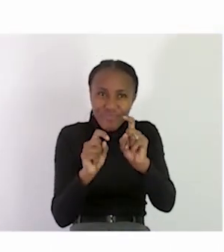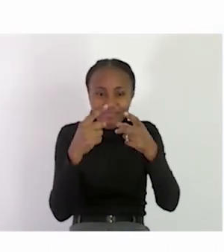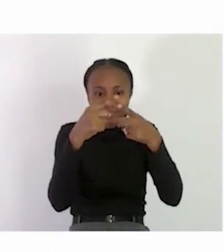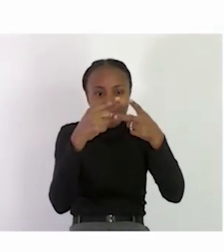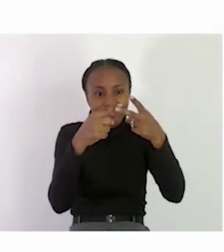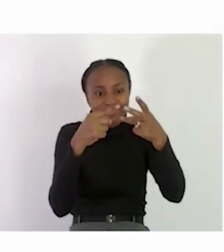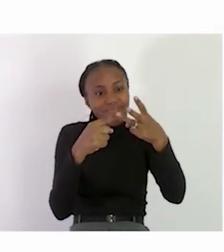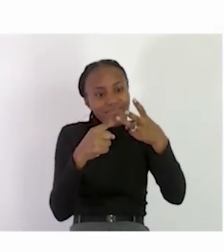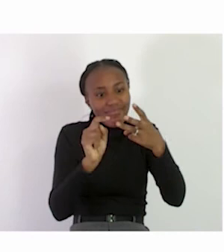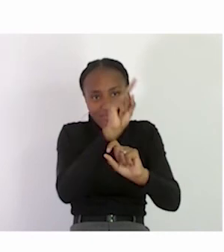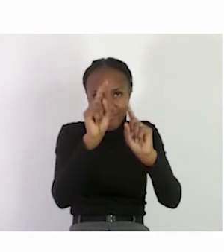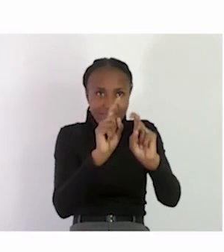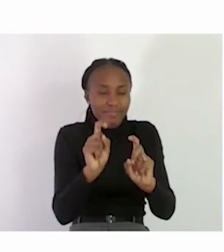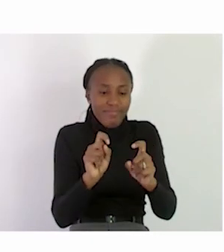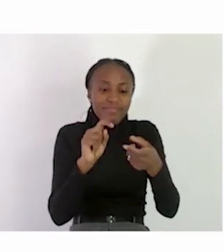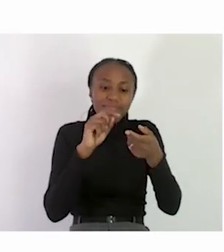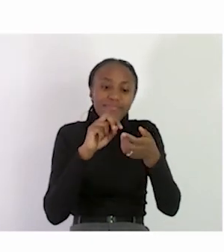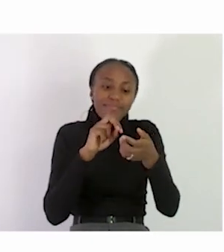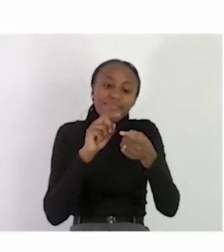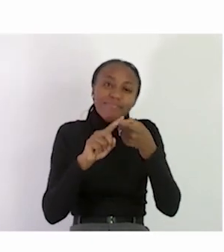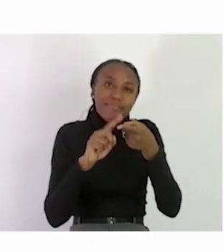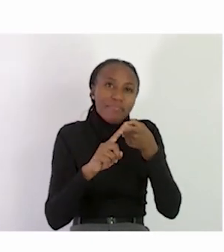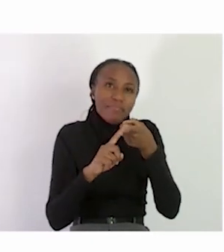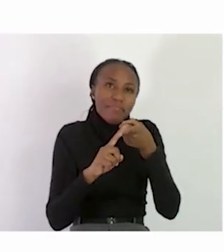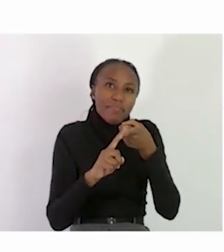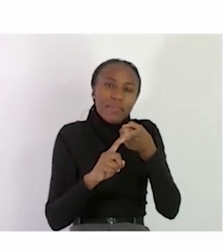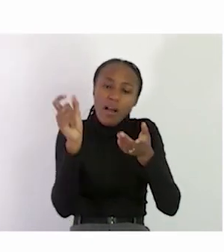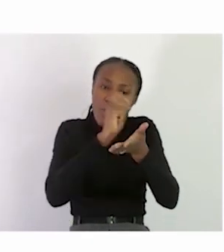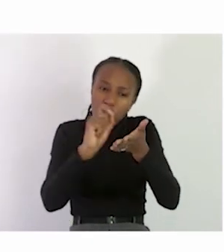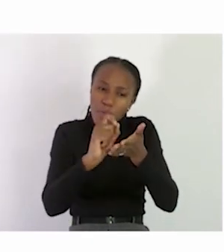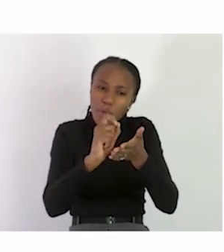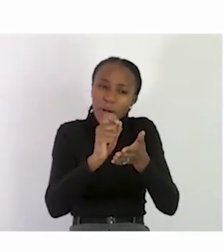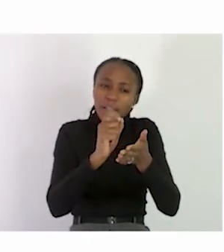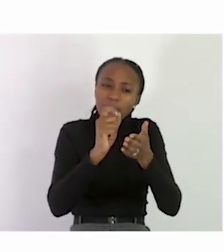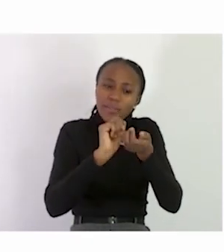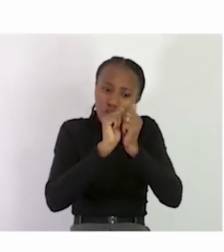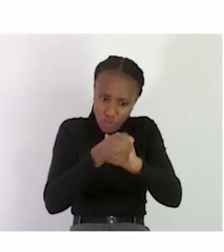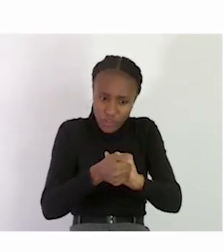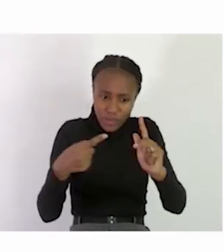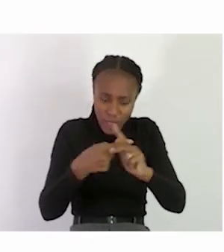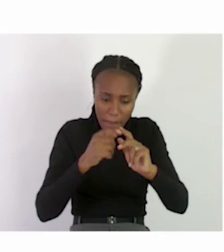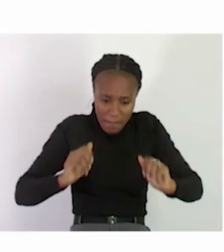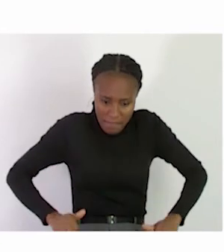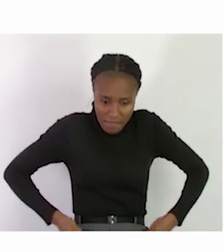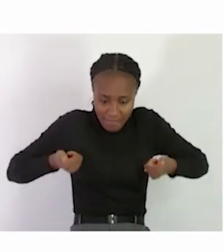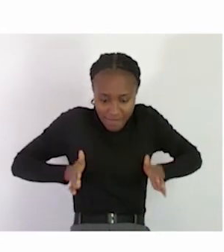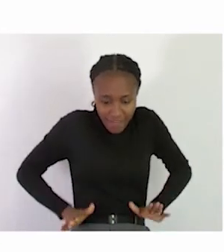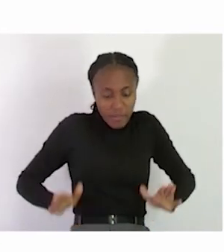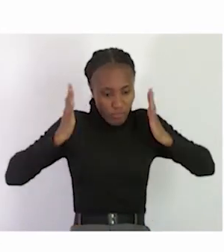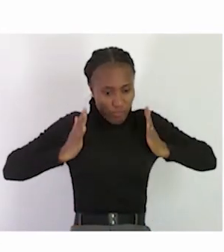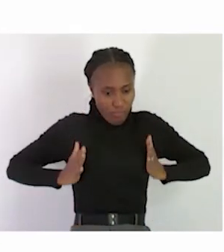that you need to answer. The first one, write down physical changes that occur in boys and girls